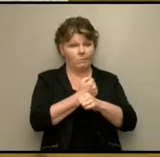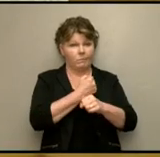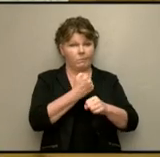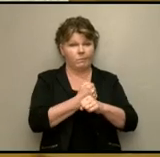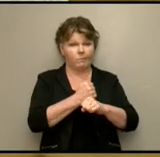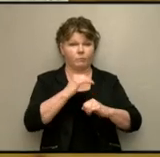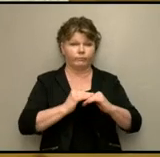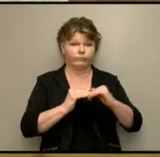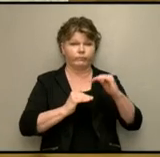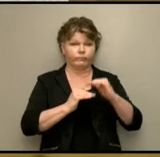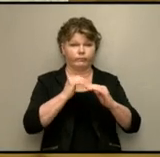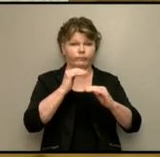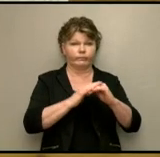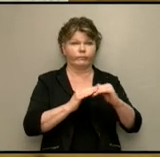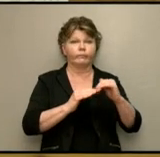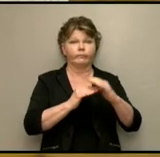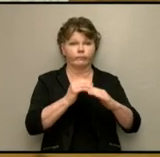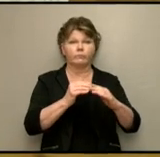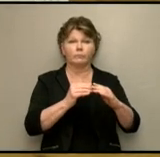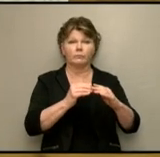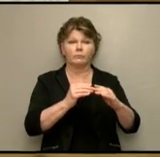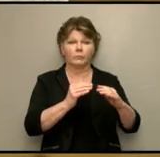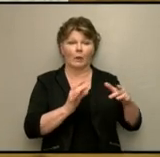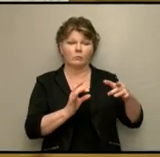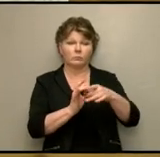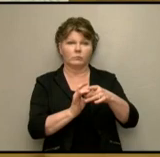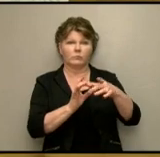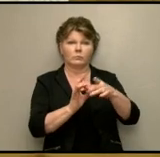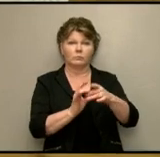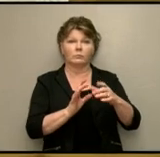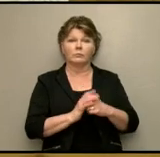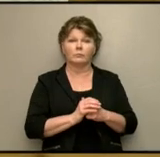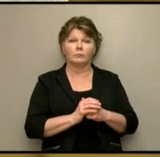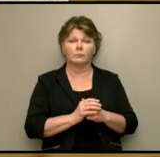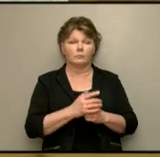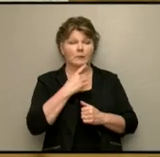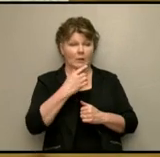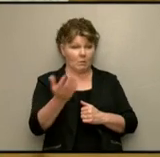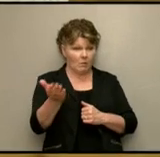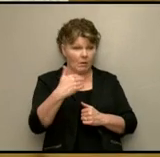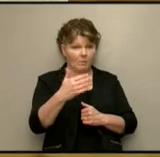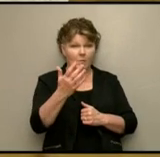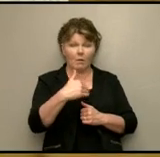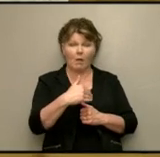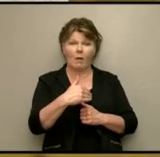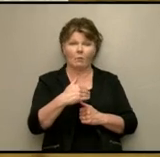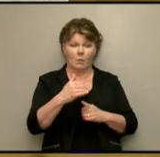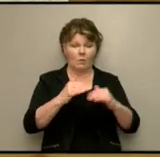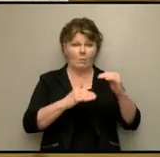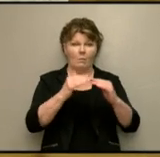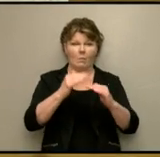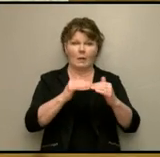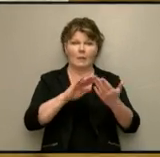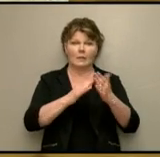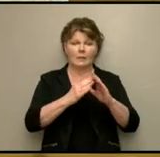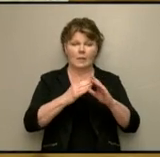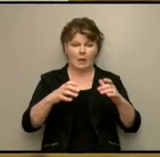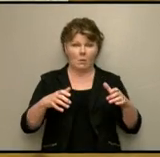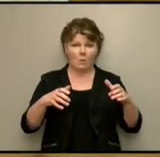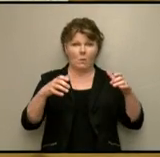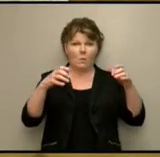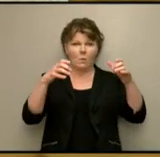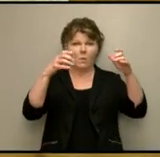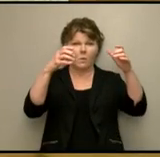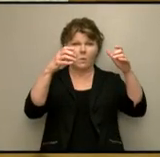stone and bitumen for mortar. Then they said, "Come, let us build ourselves a city and a tower with its top